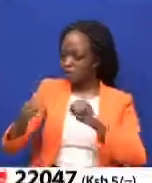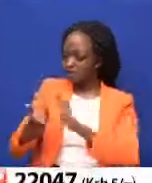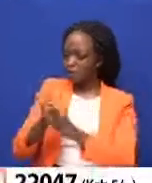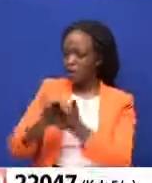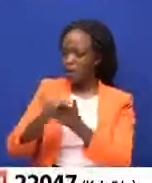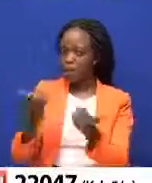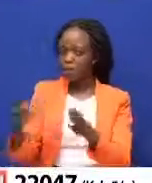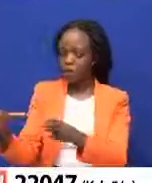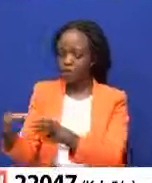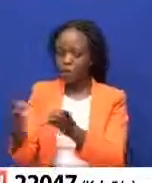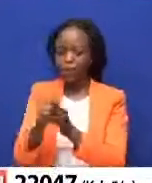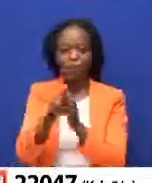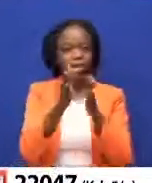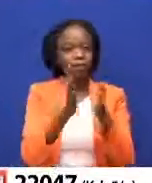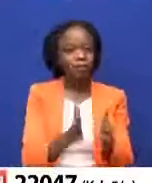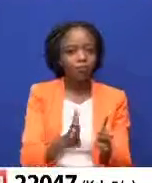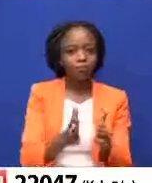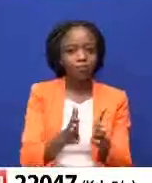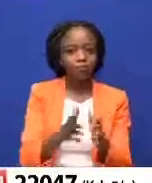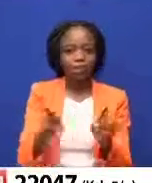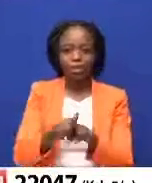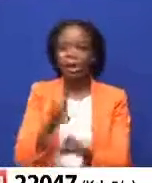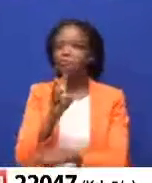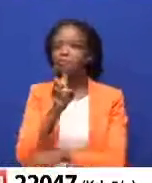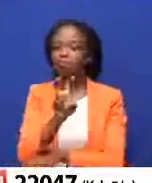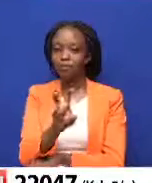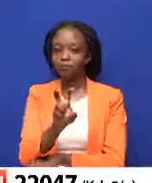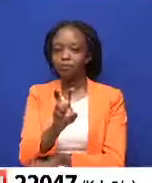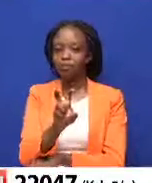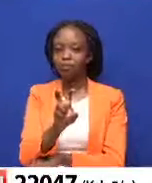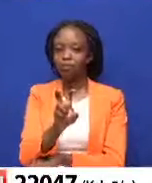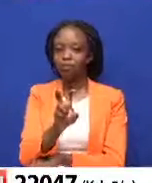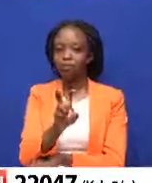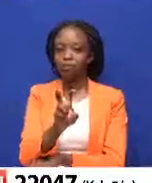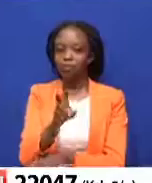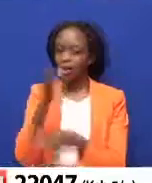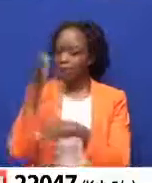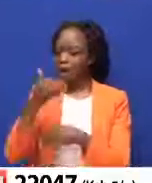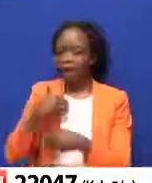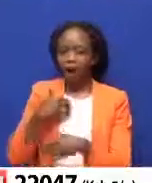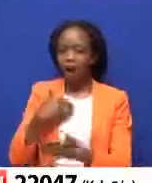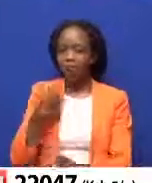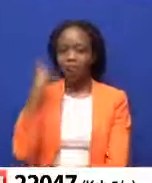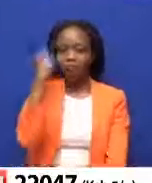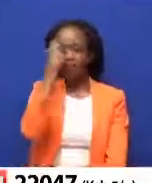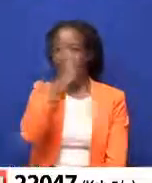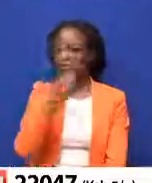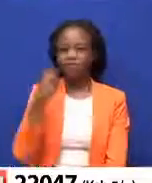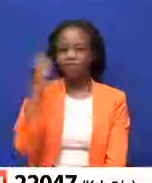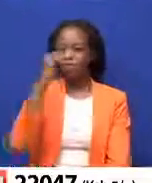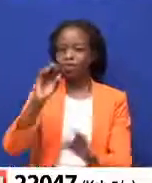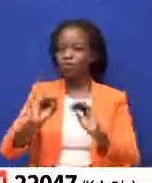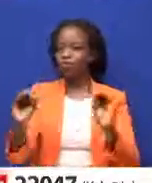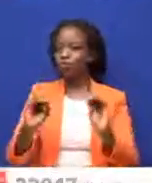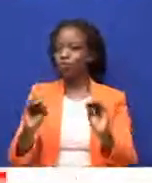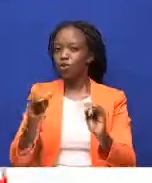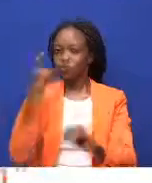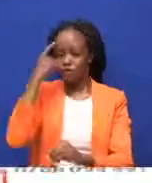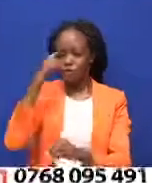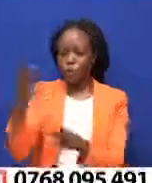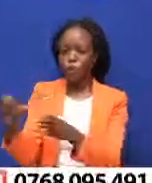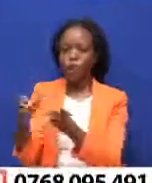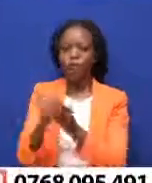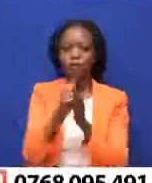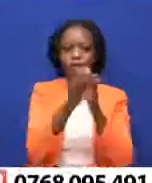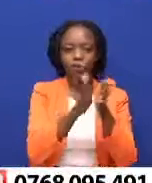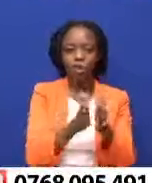leader? Even the morphology, when you look at him, he doesn't have the demeanor and whatever the case, and he's not